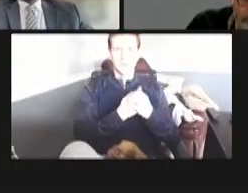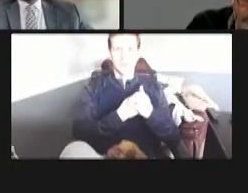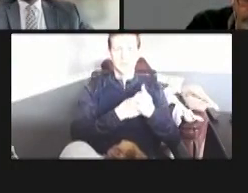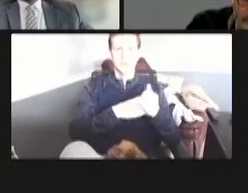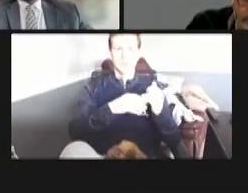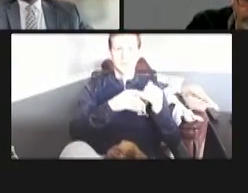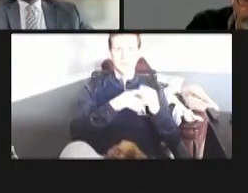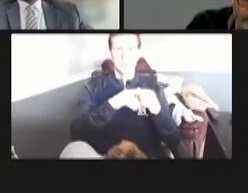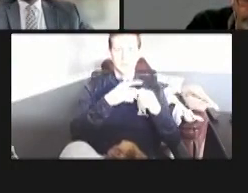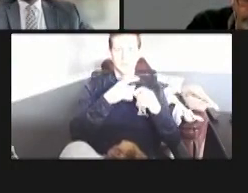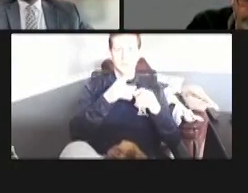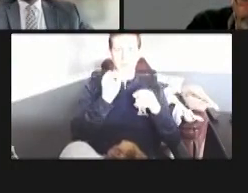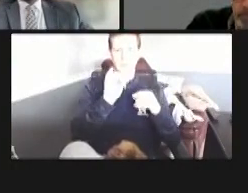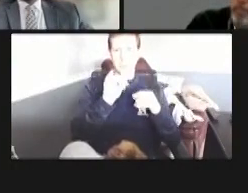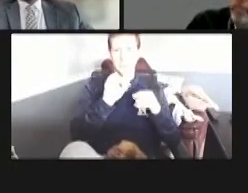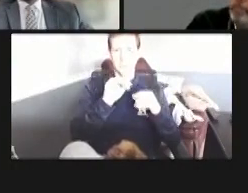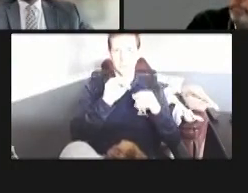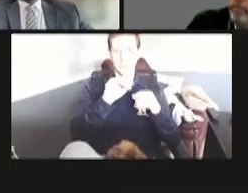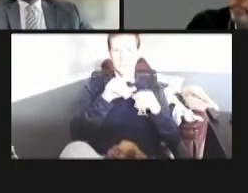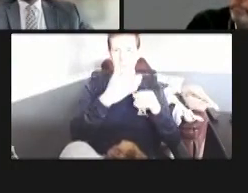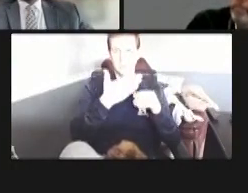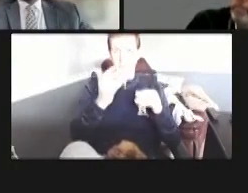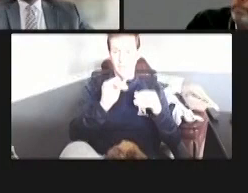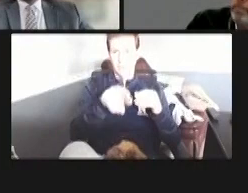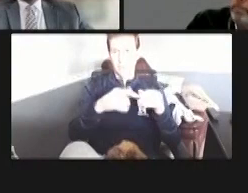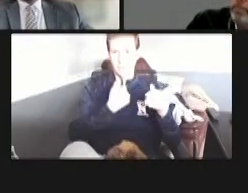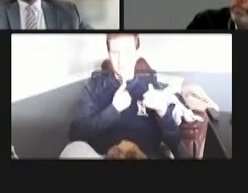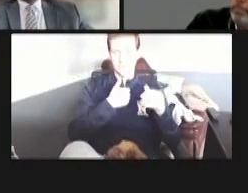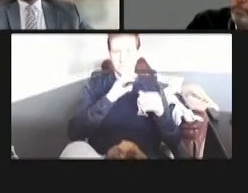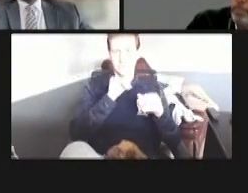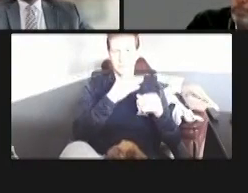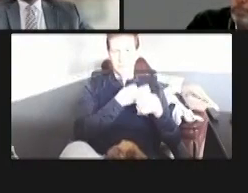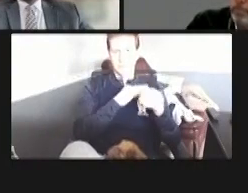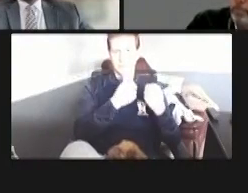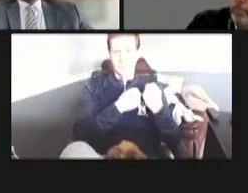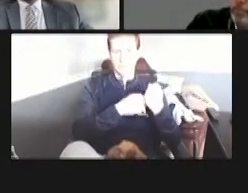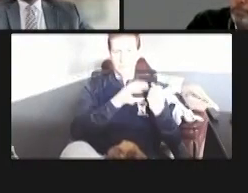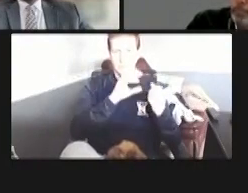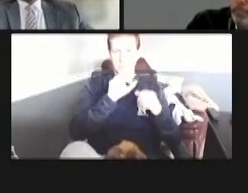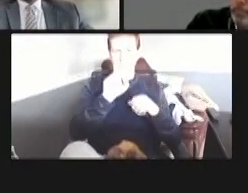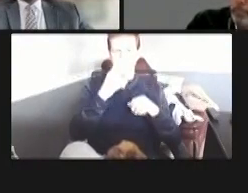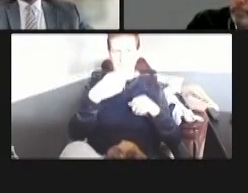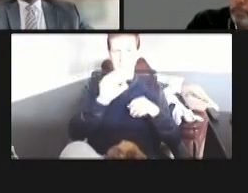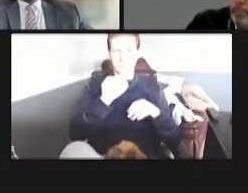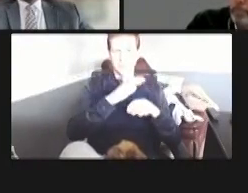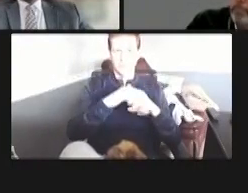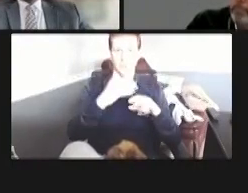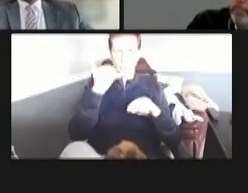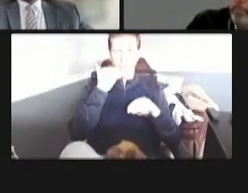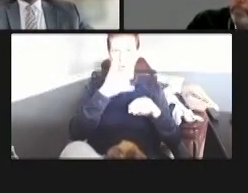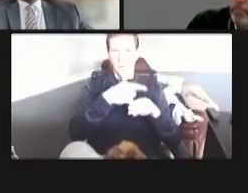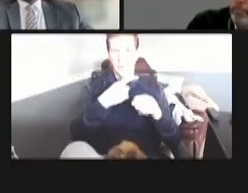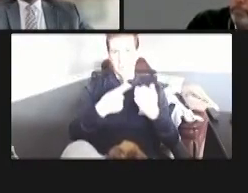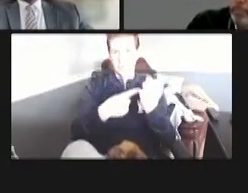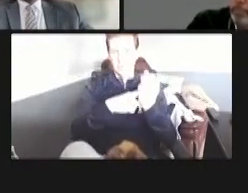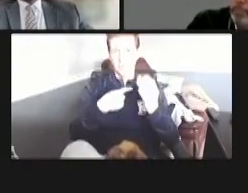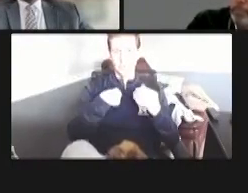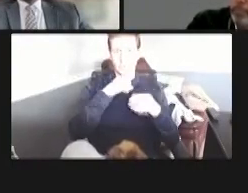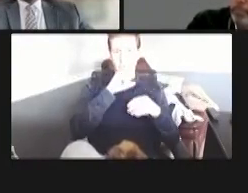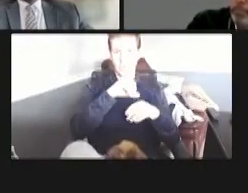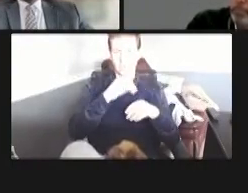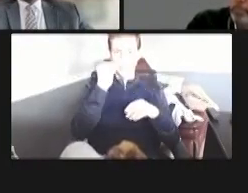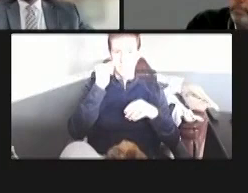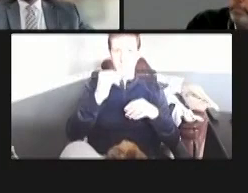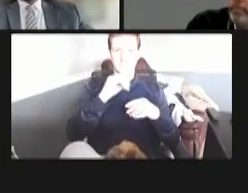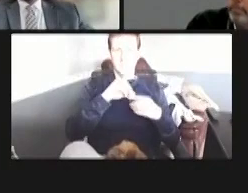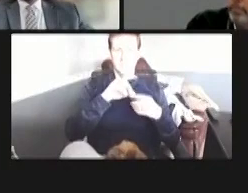Denver implemented something like this that myself and the Pittsburgh Foundation and DHS were on a call where they talked about it. We love the idea. Our friends at